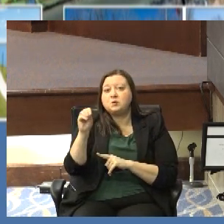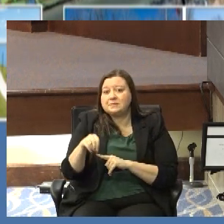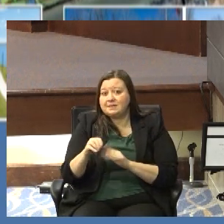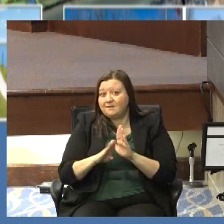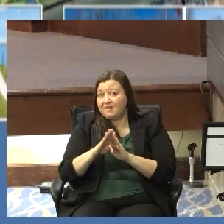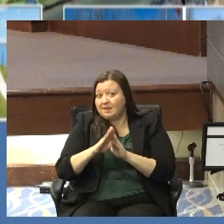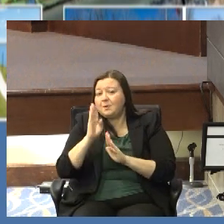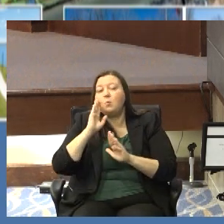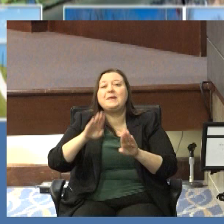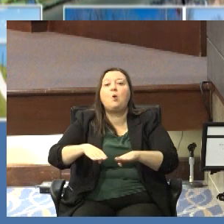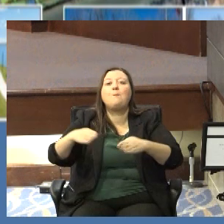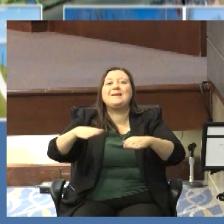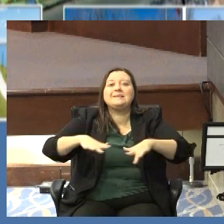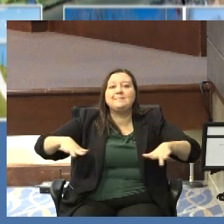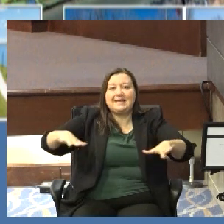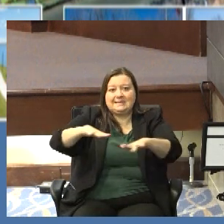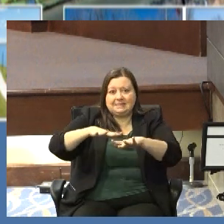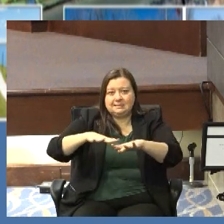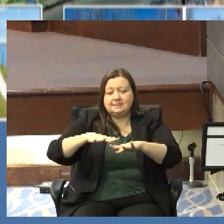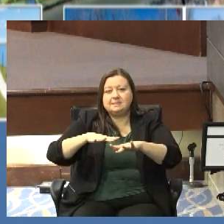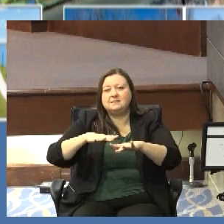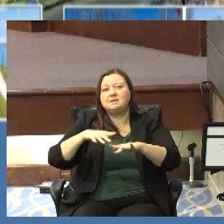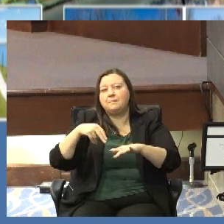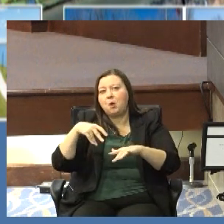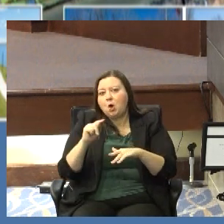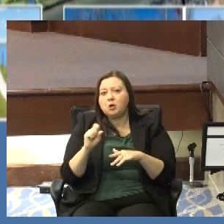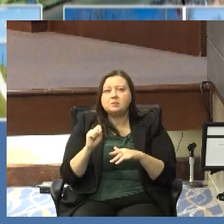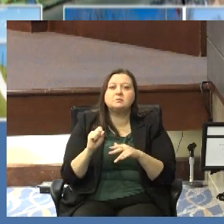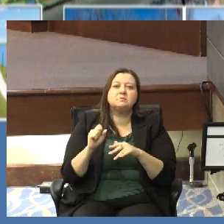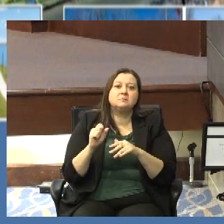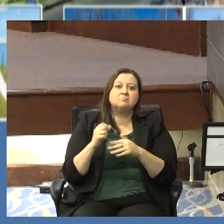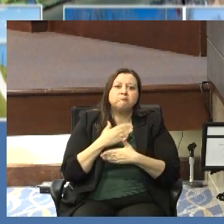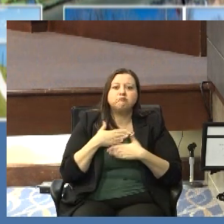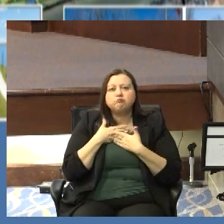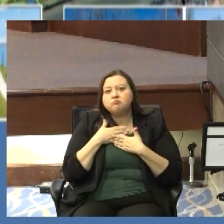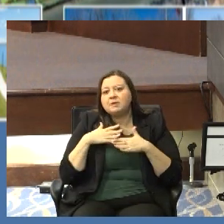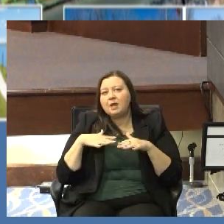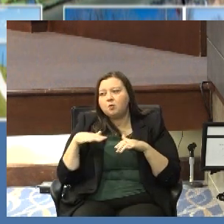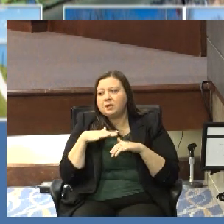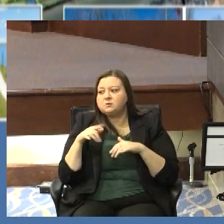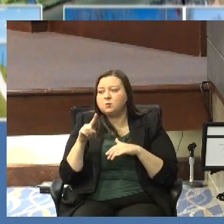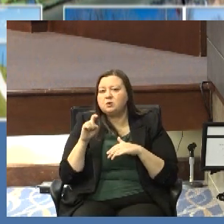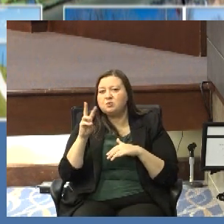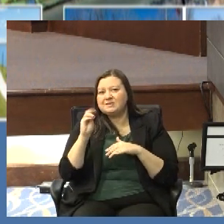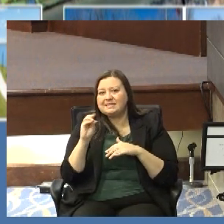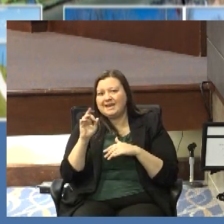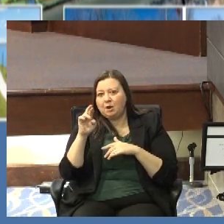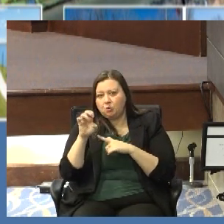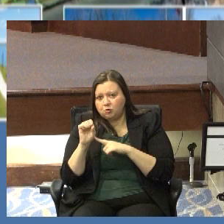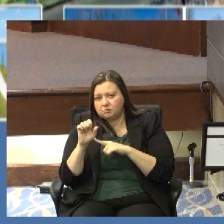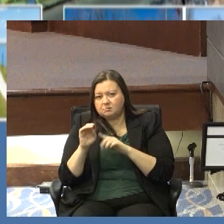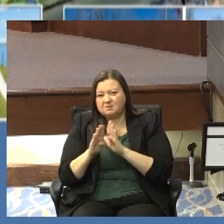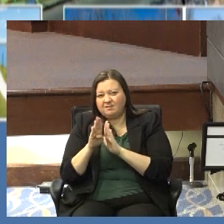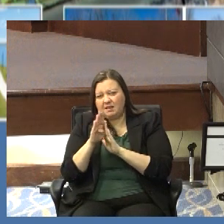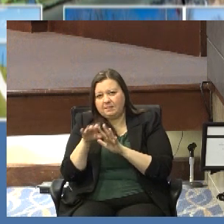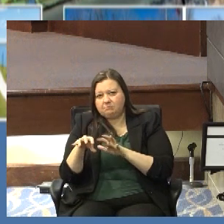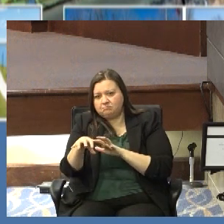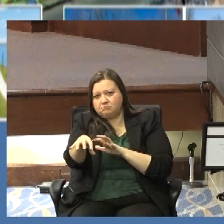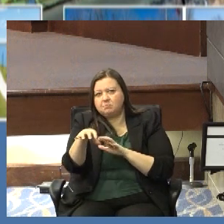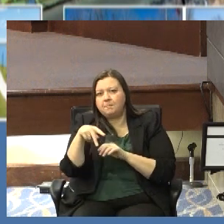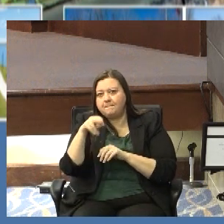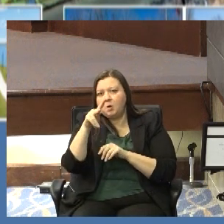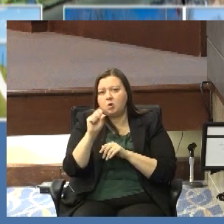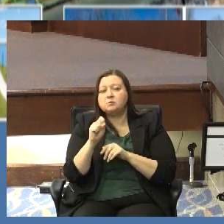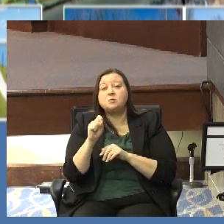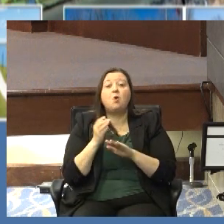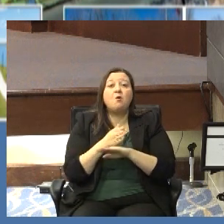is open space or amenity areas, which is about 160 acres of the development with over